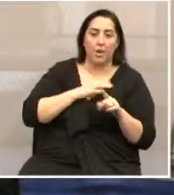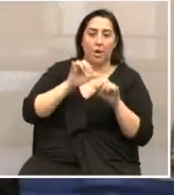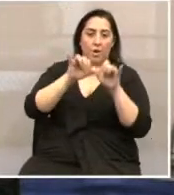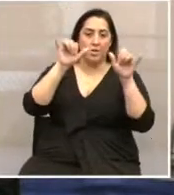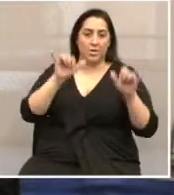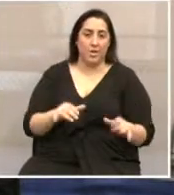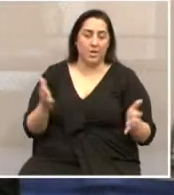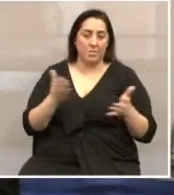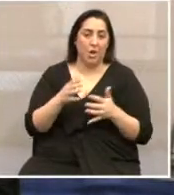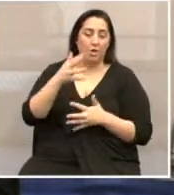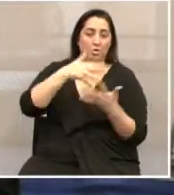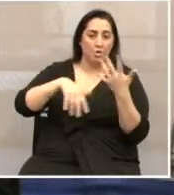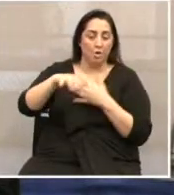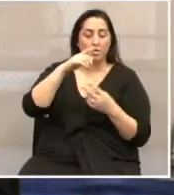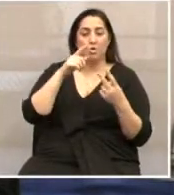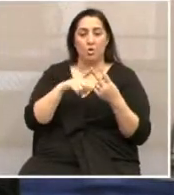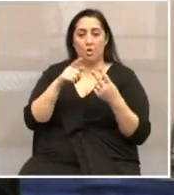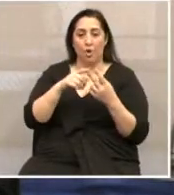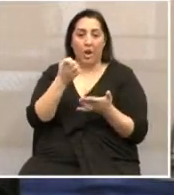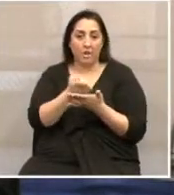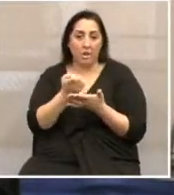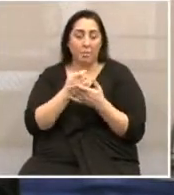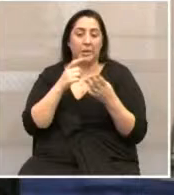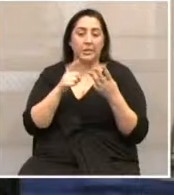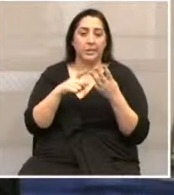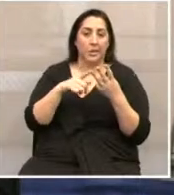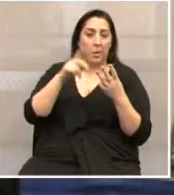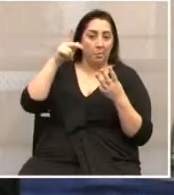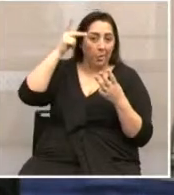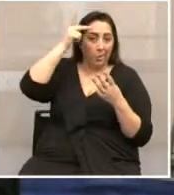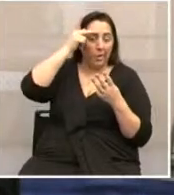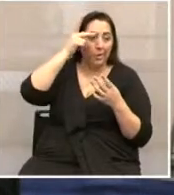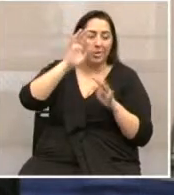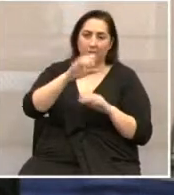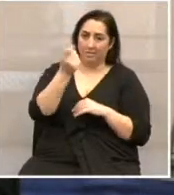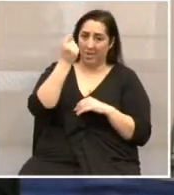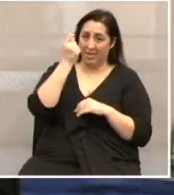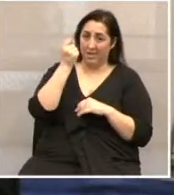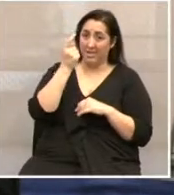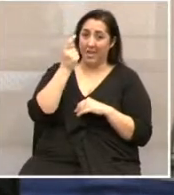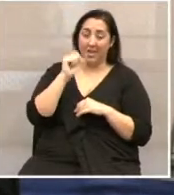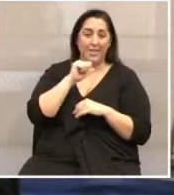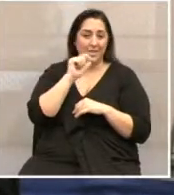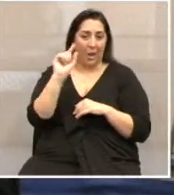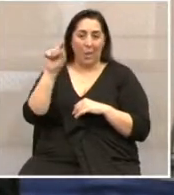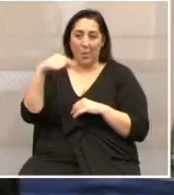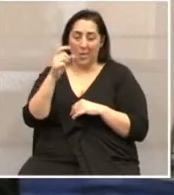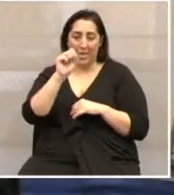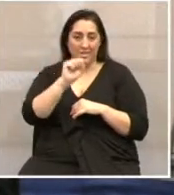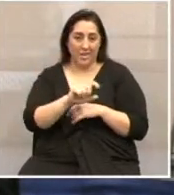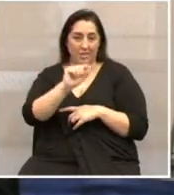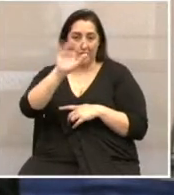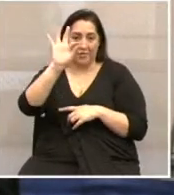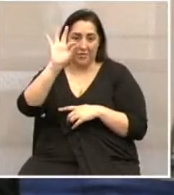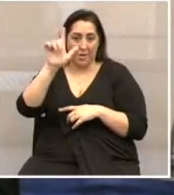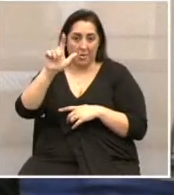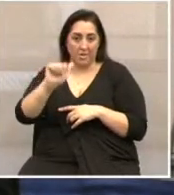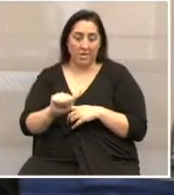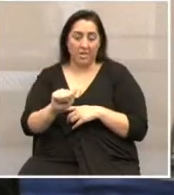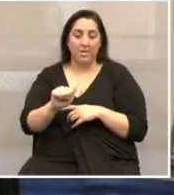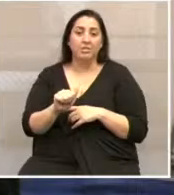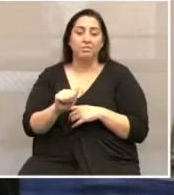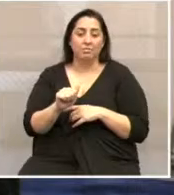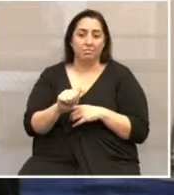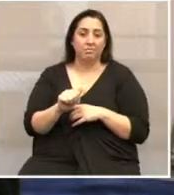economic, political, in not only South Florida. This is larger than Miami and South Florida. This is really trying